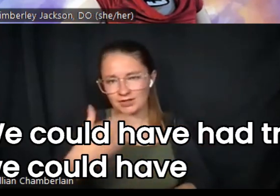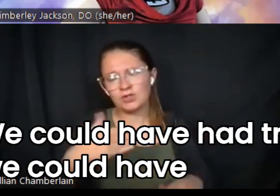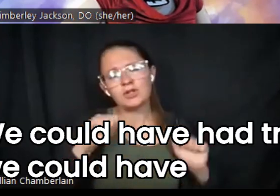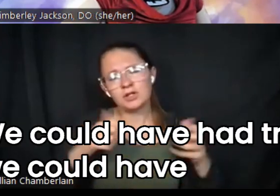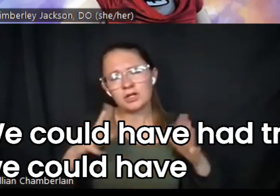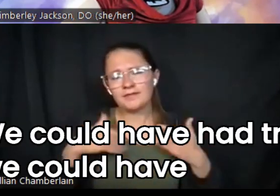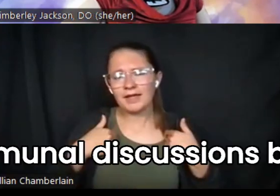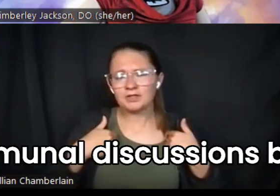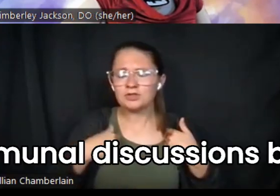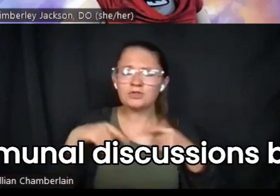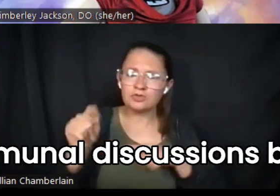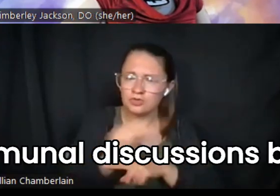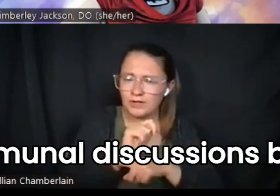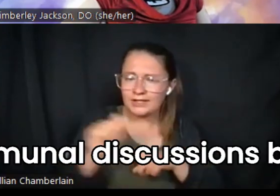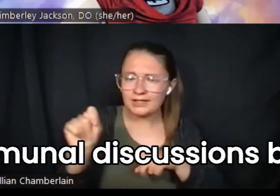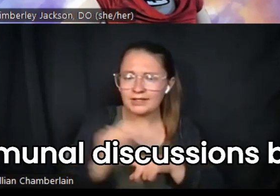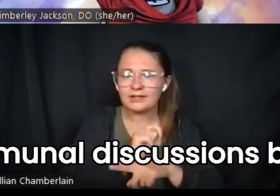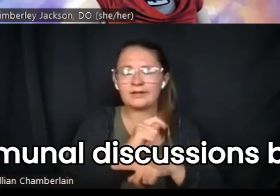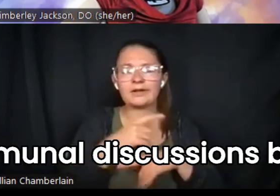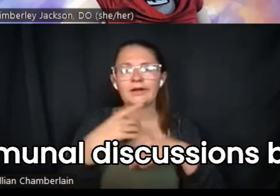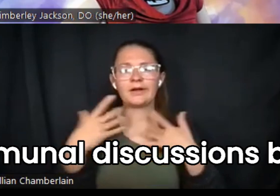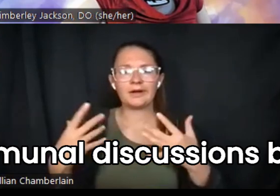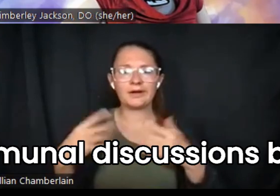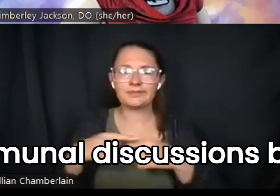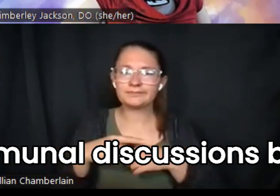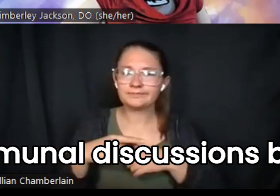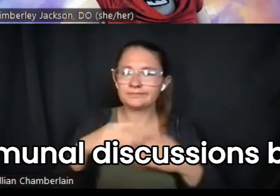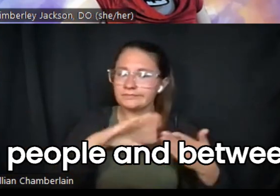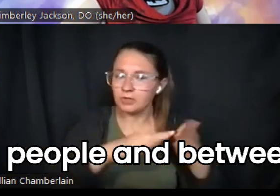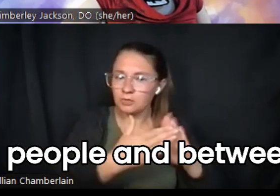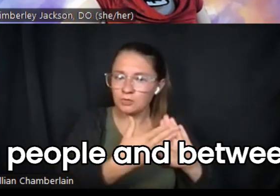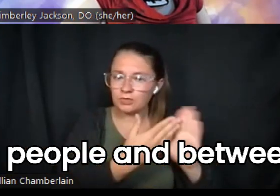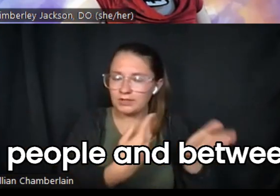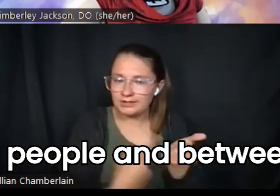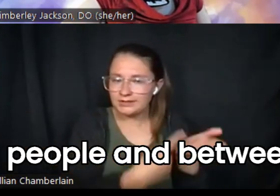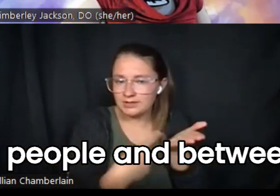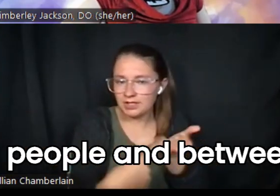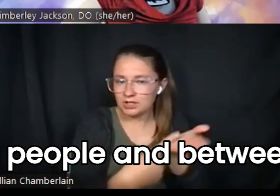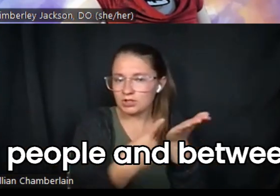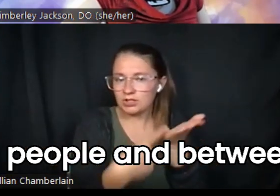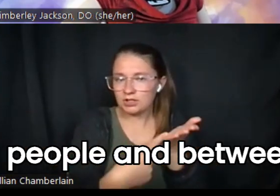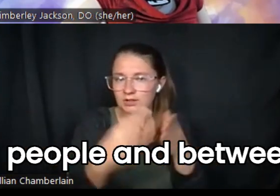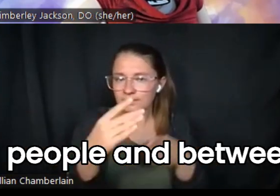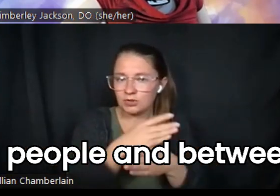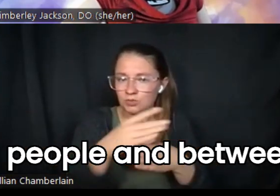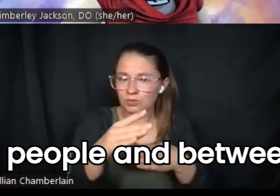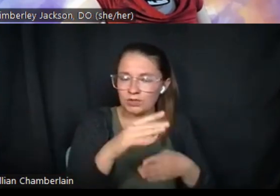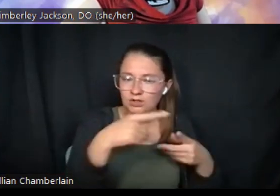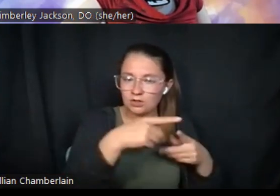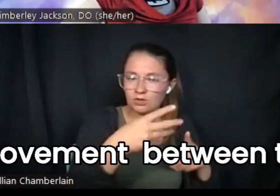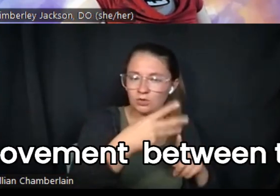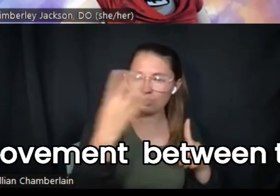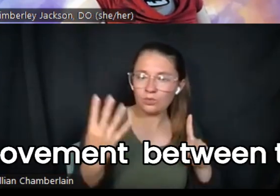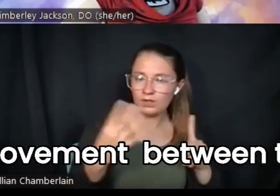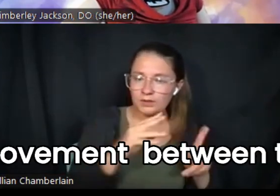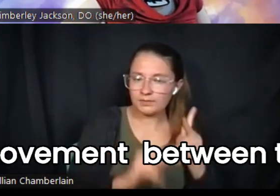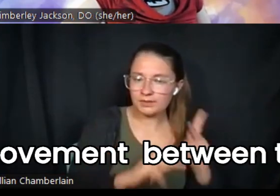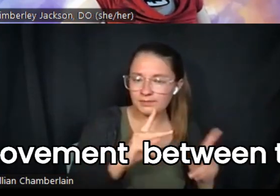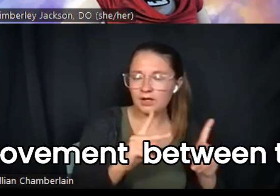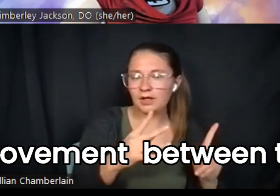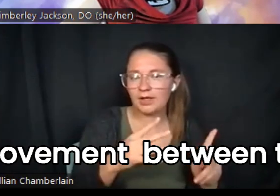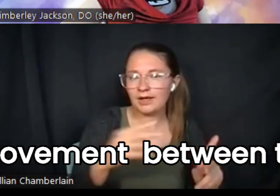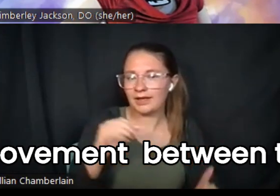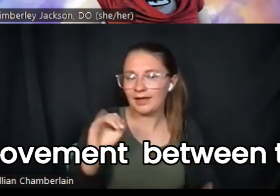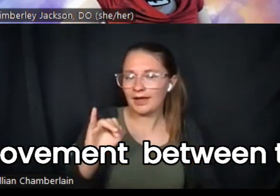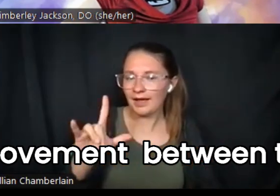trainings. We could have had intracommunal discussions between queer people and between the